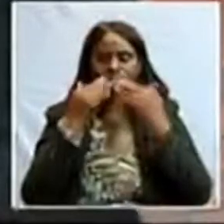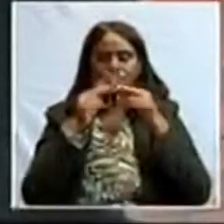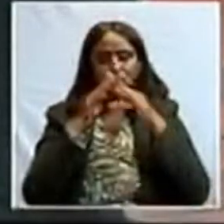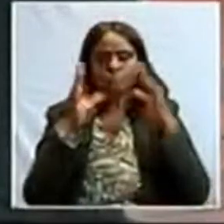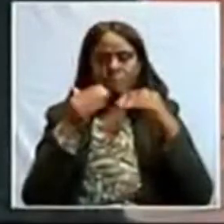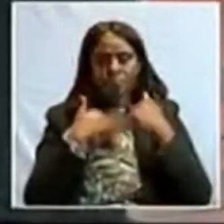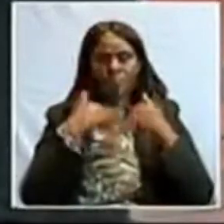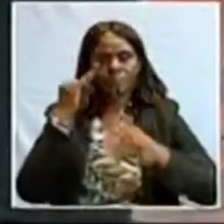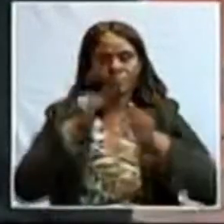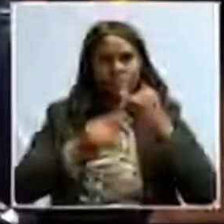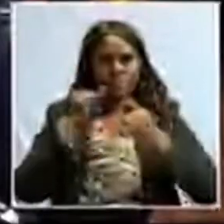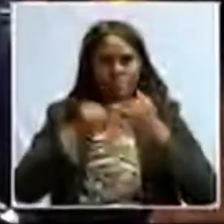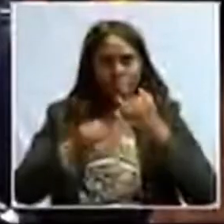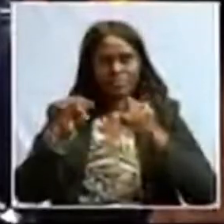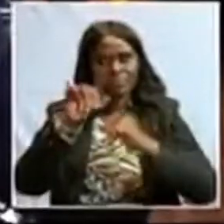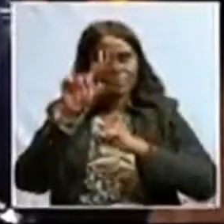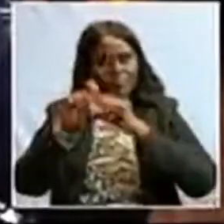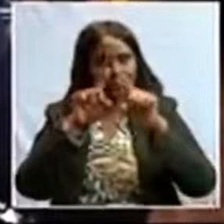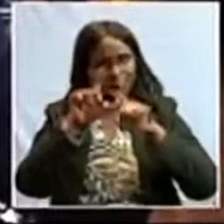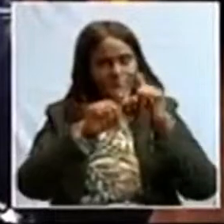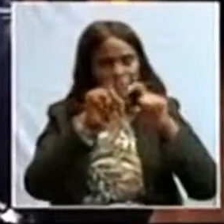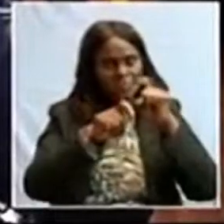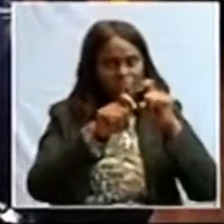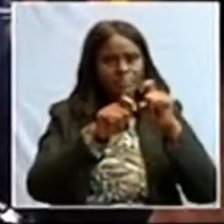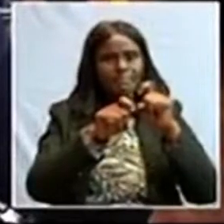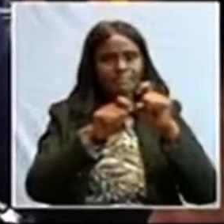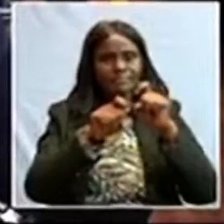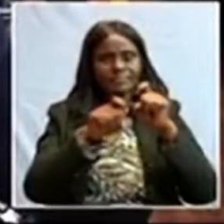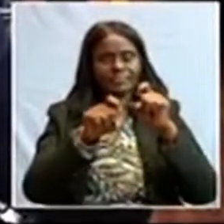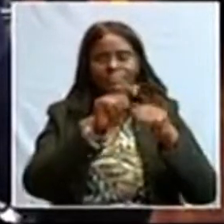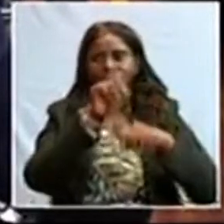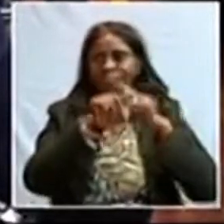the last round of questions.